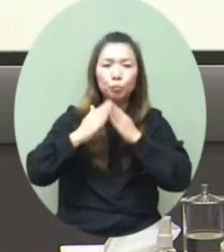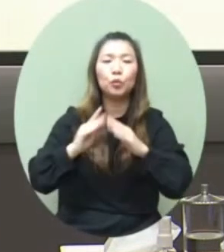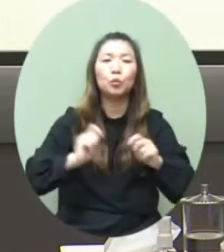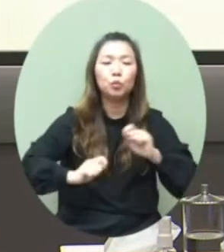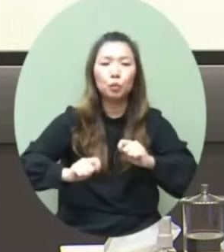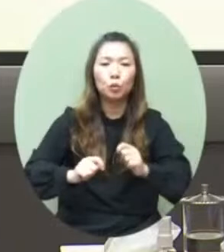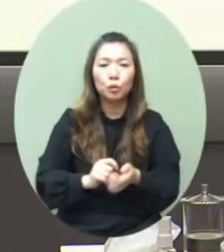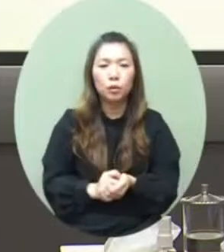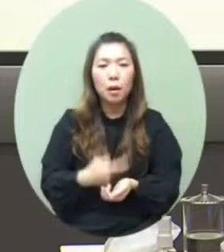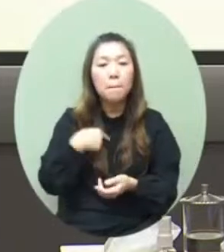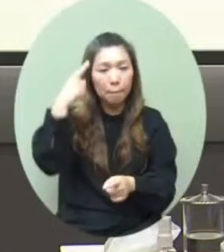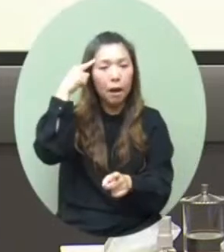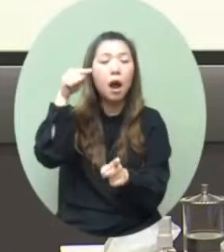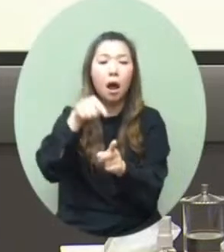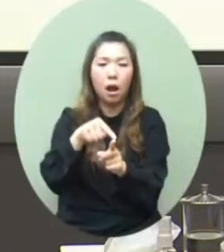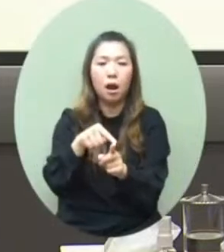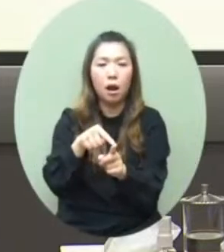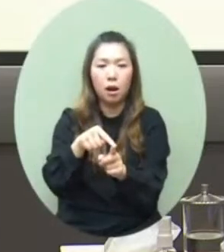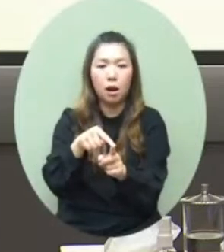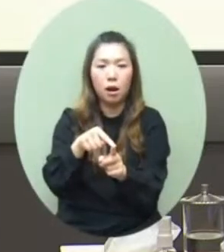As you know,